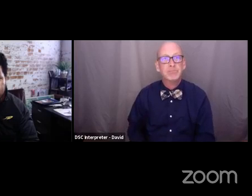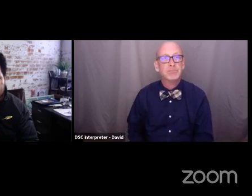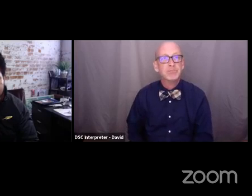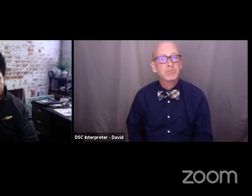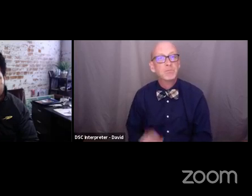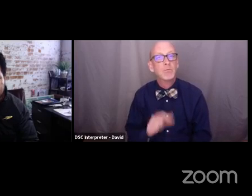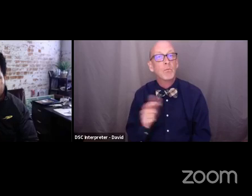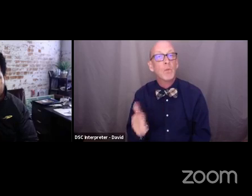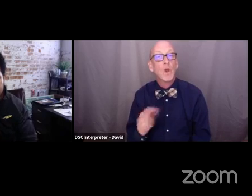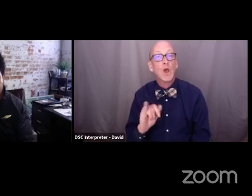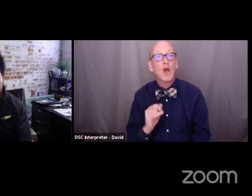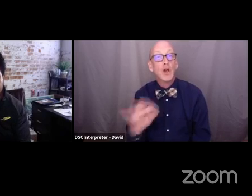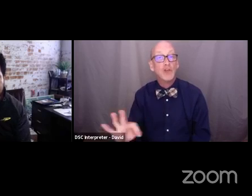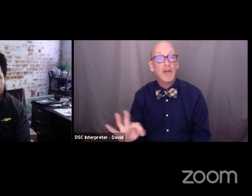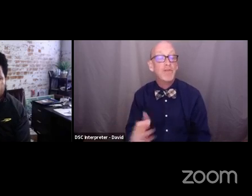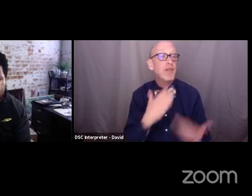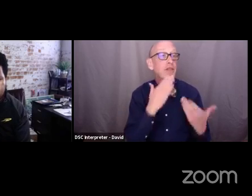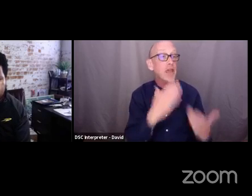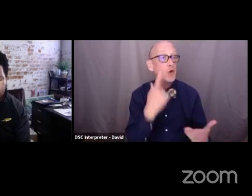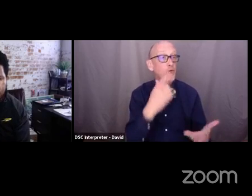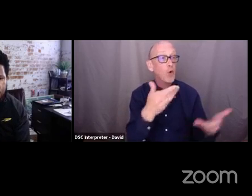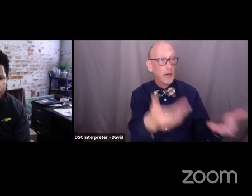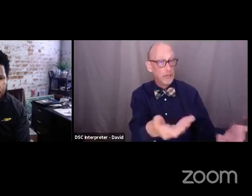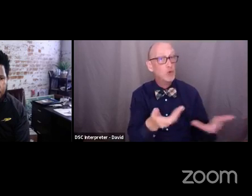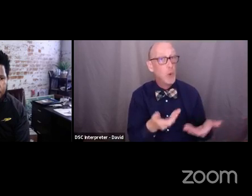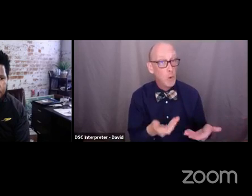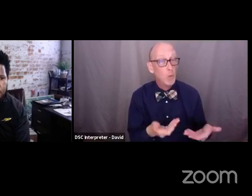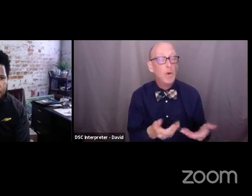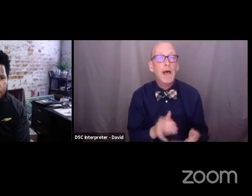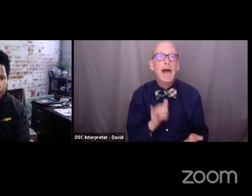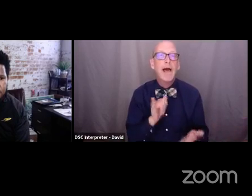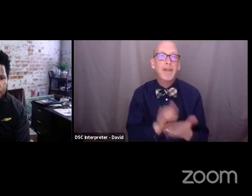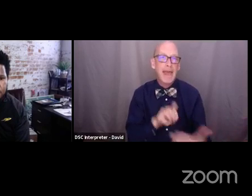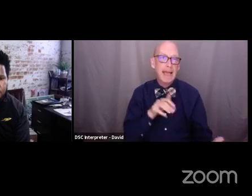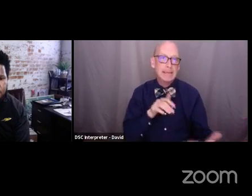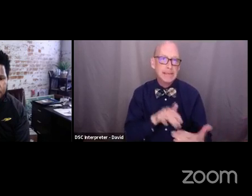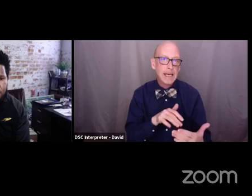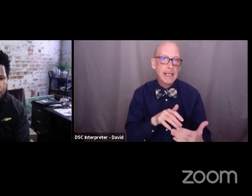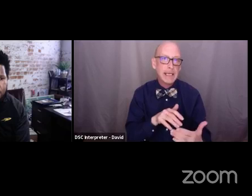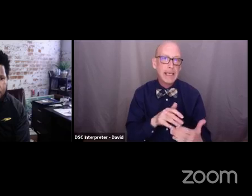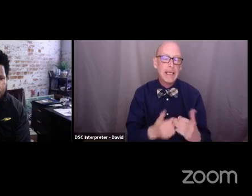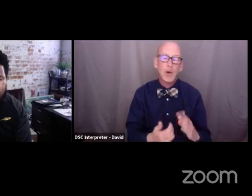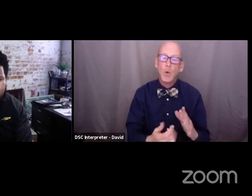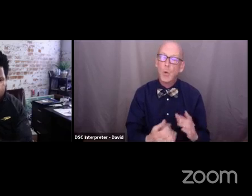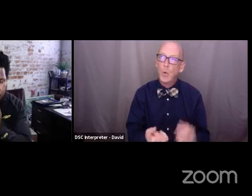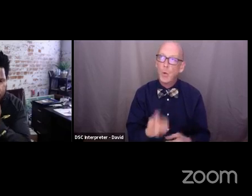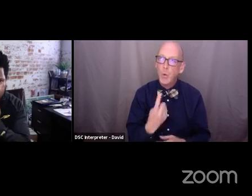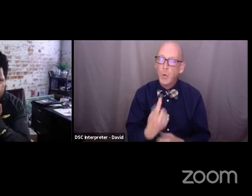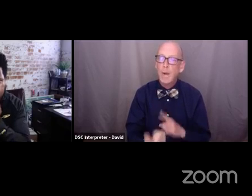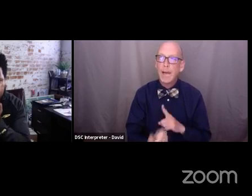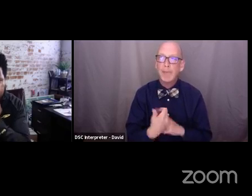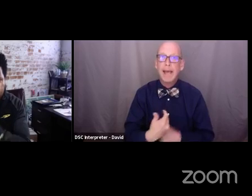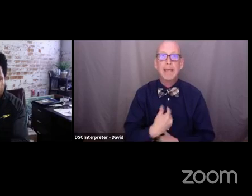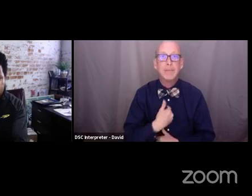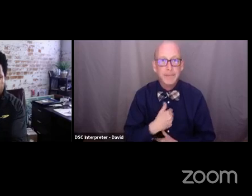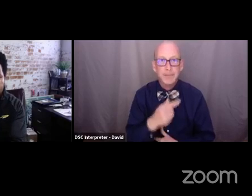Well, one, thank you for the intro. That study hit home with me